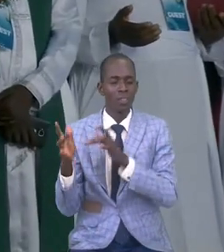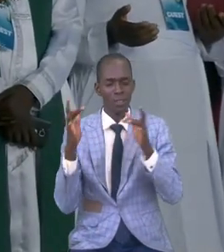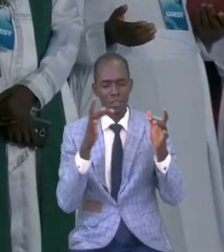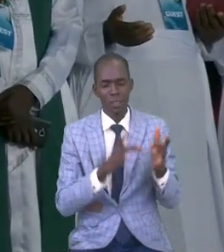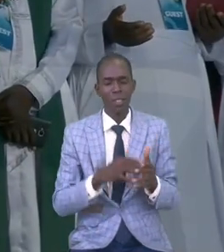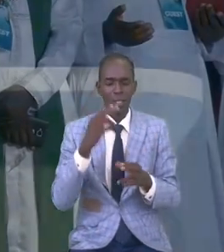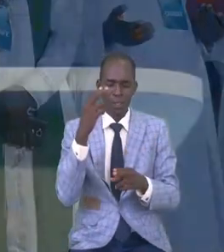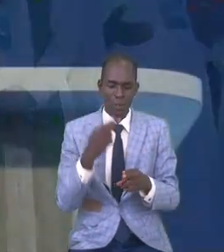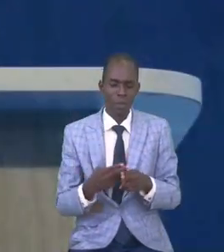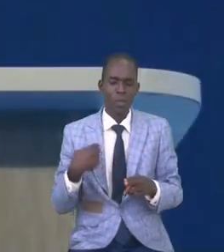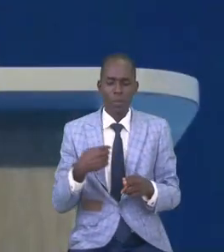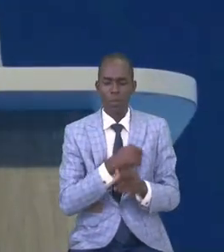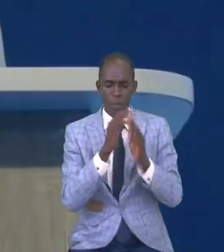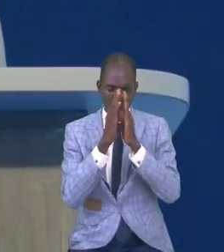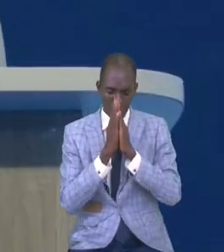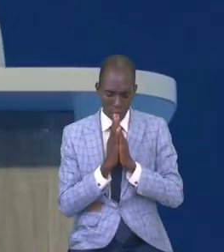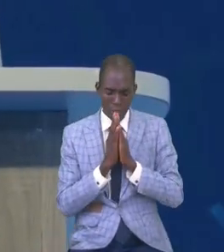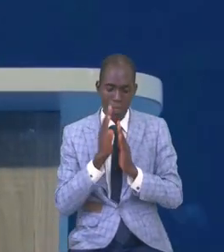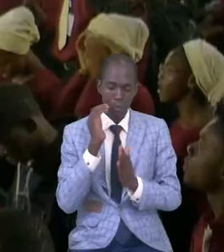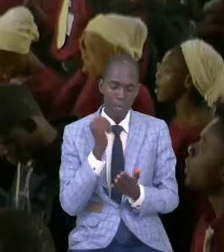Jesus' name we pray.